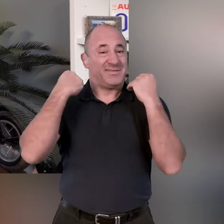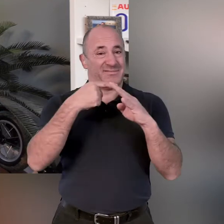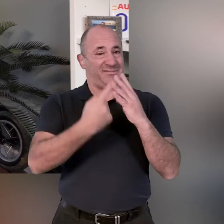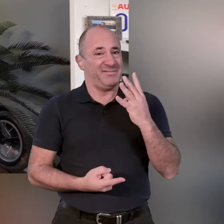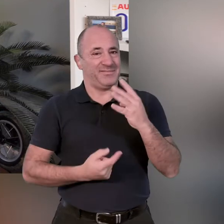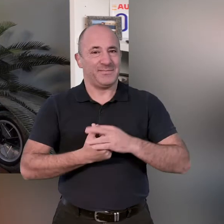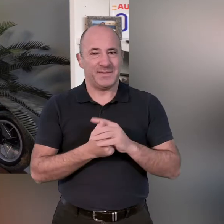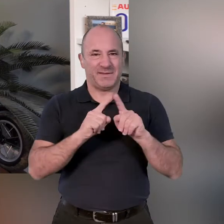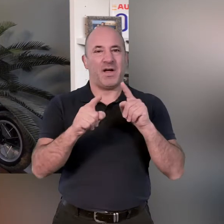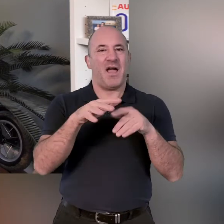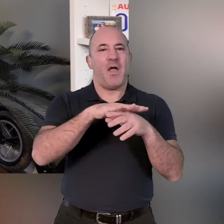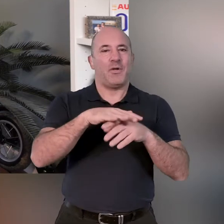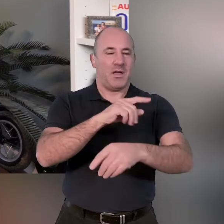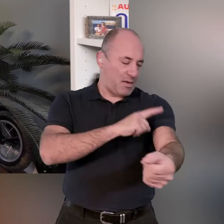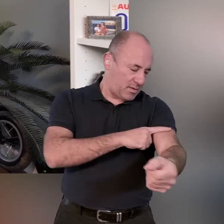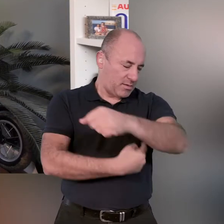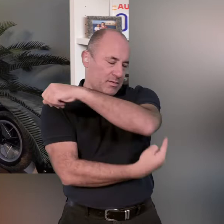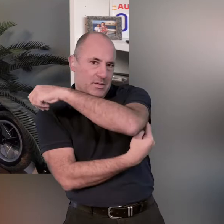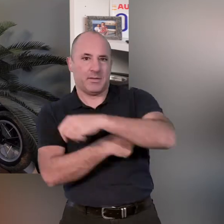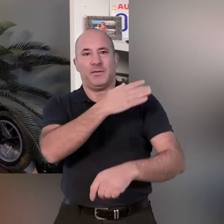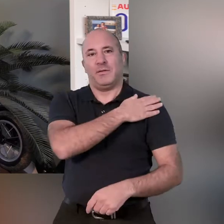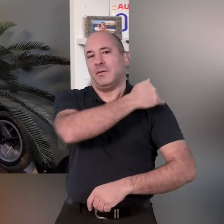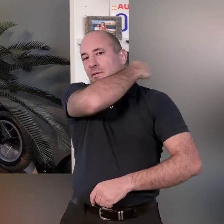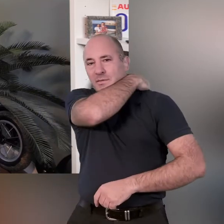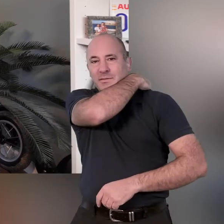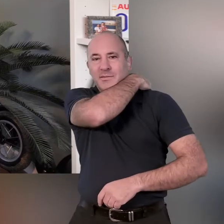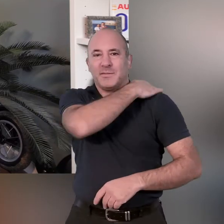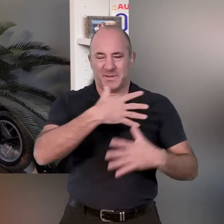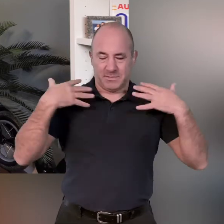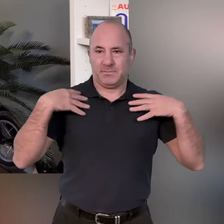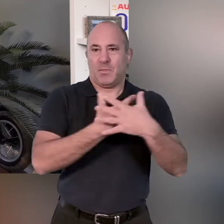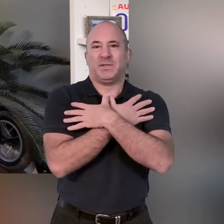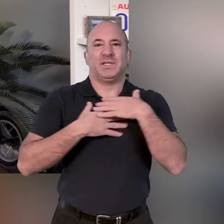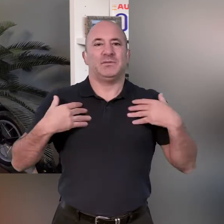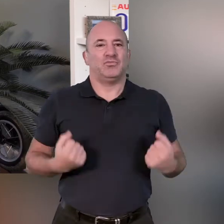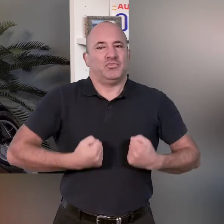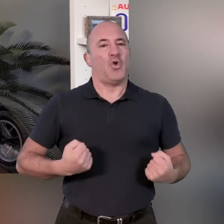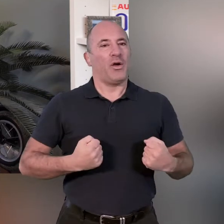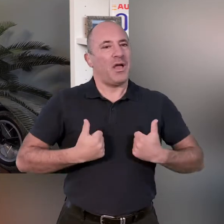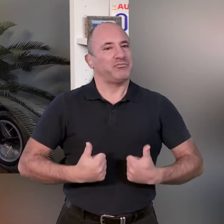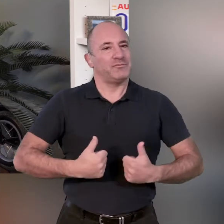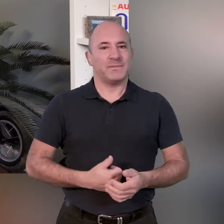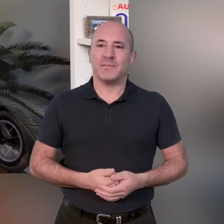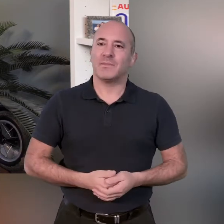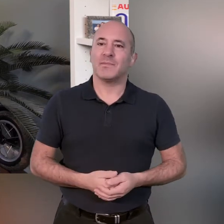back as well. So working on a few different areas there that we can get this upper body area nice and